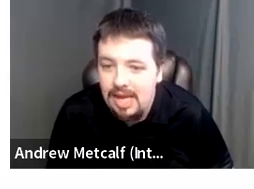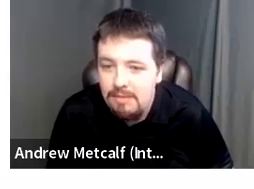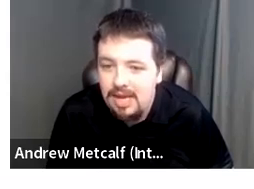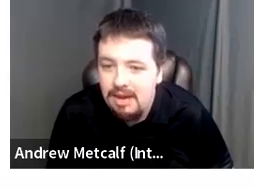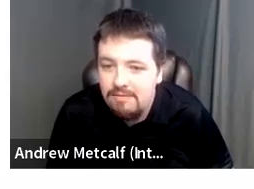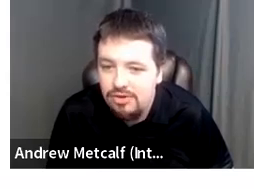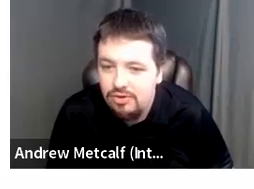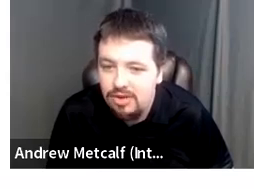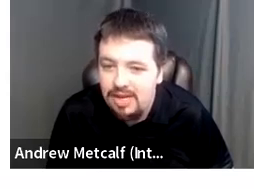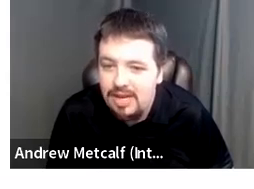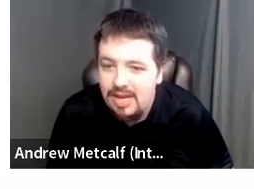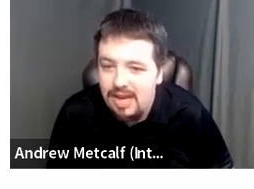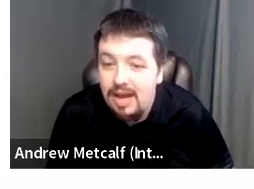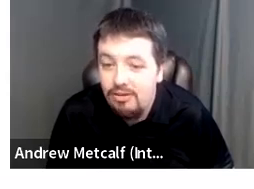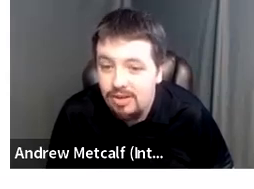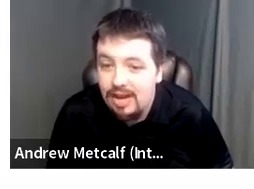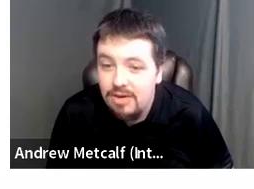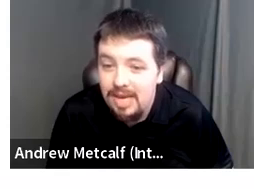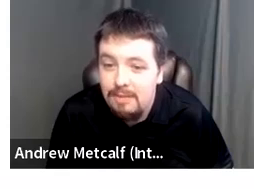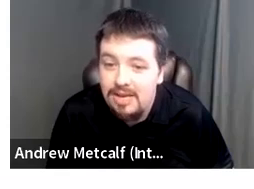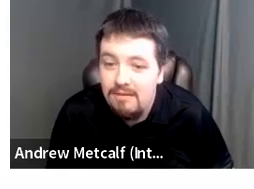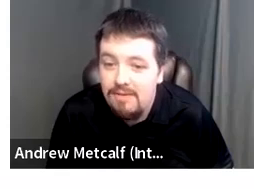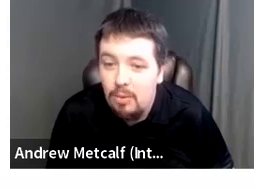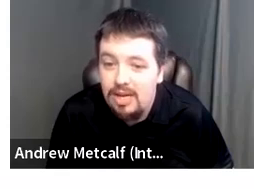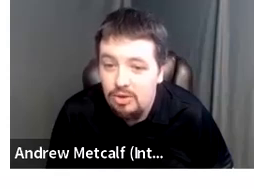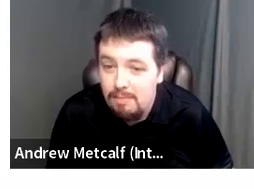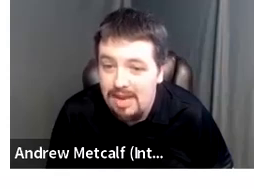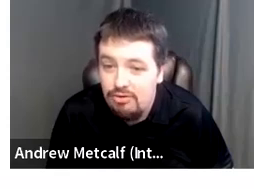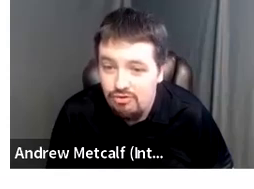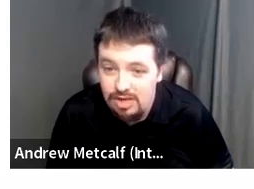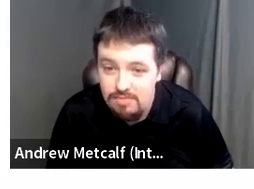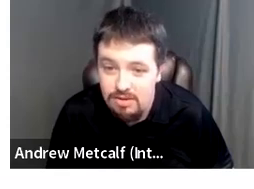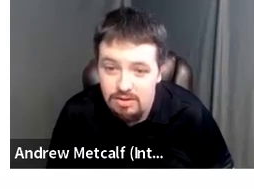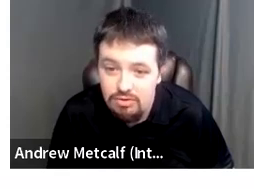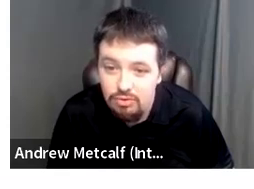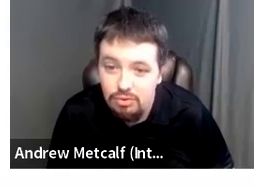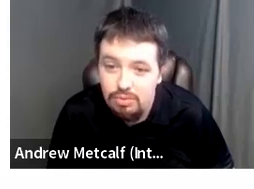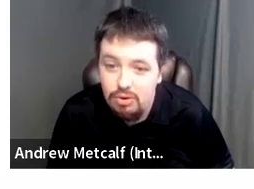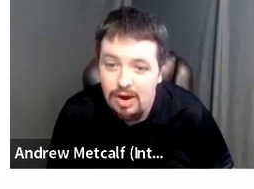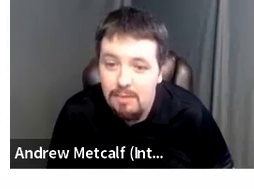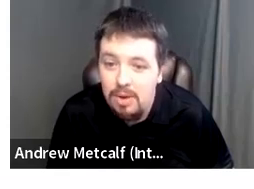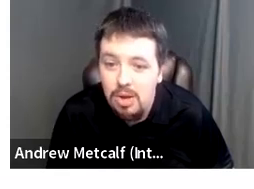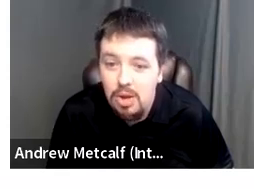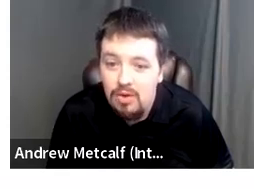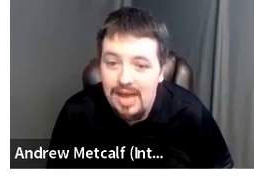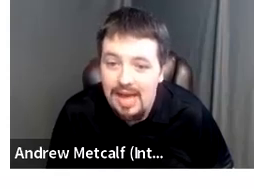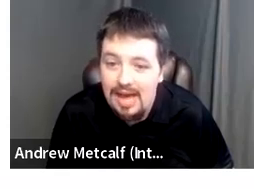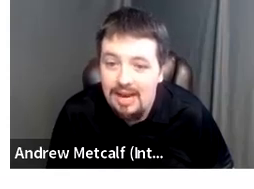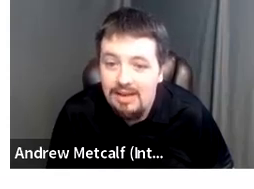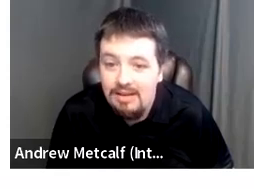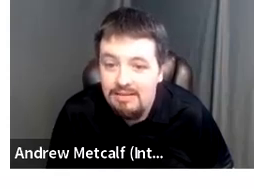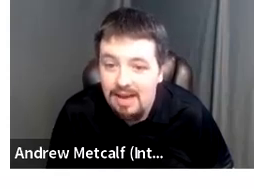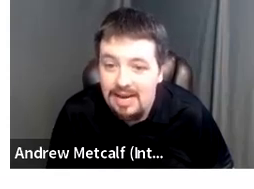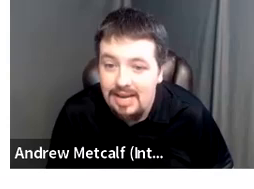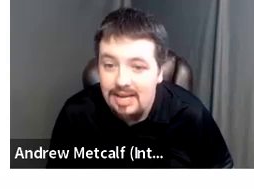and I became deaf shortly. And shortly after I became deaf, I went into a mainstream school program where they